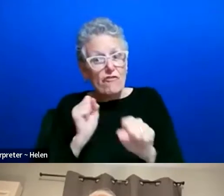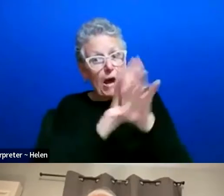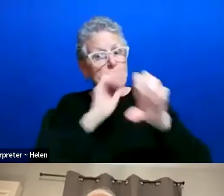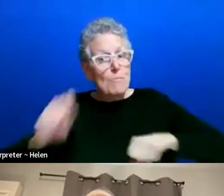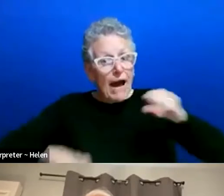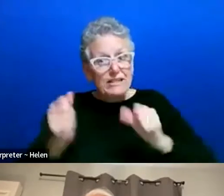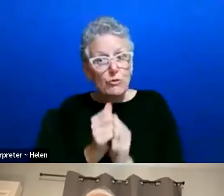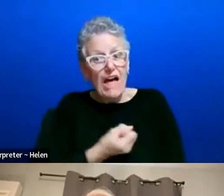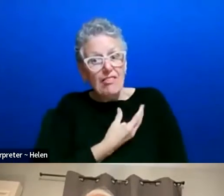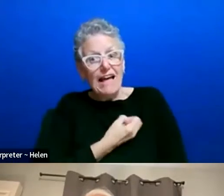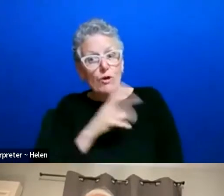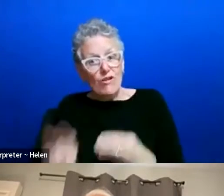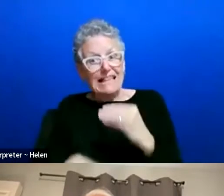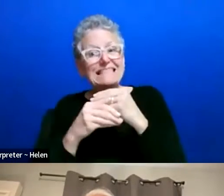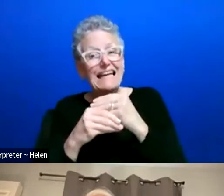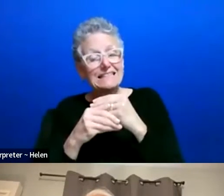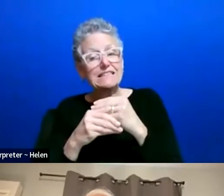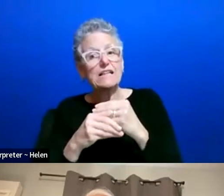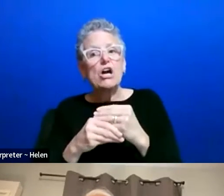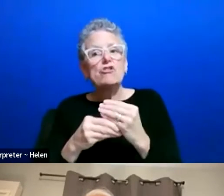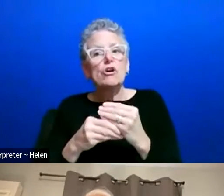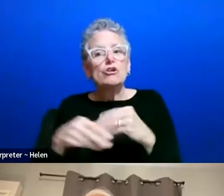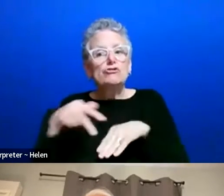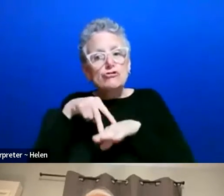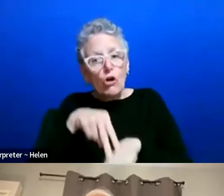assist, and go surfing,